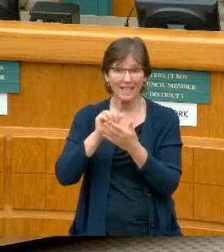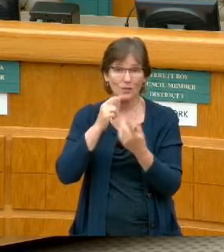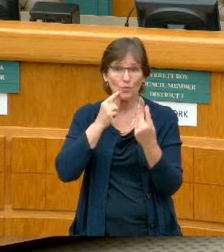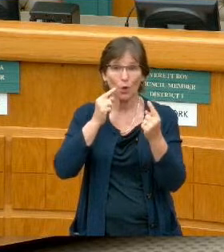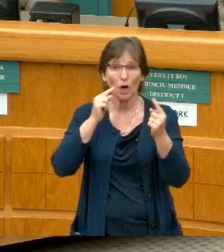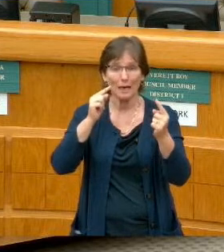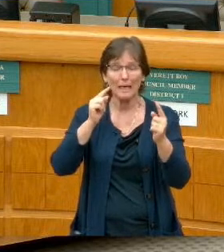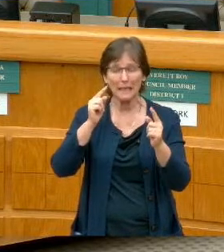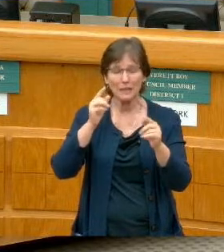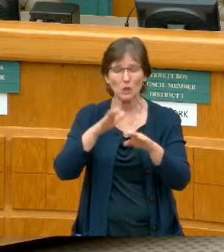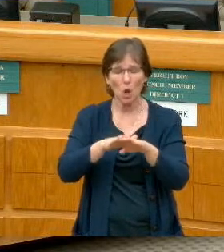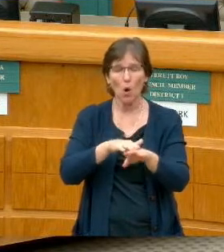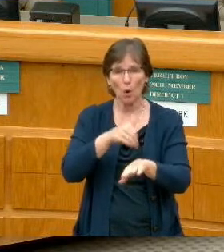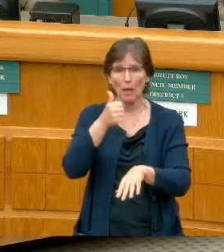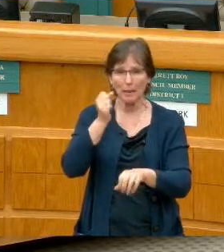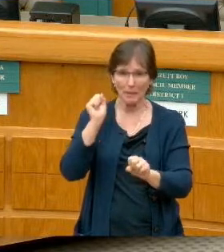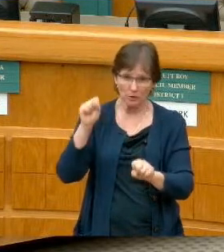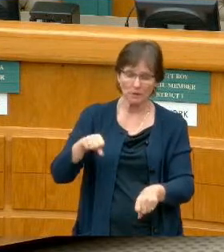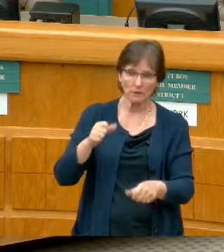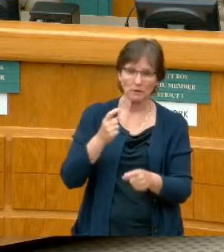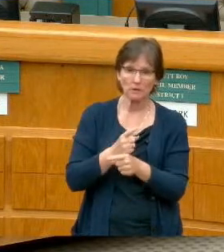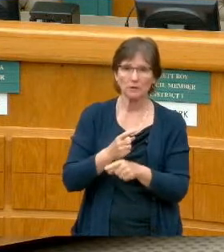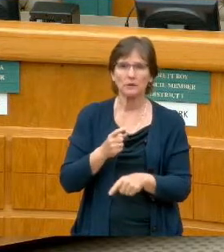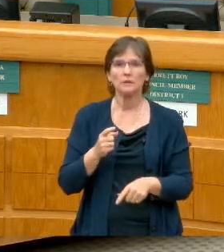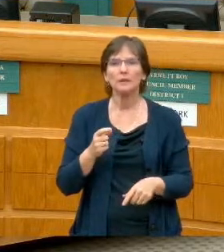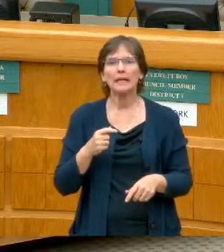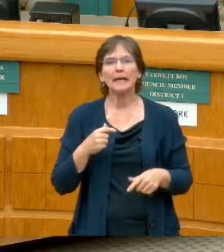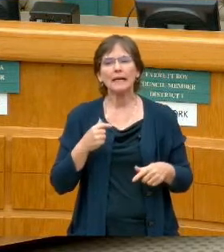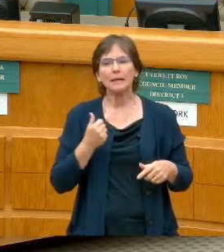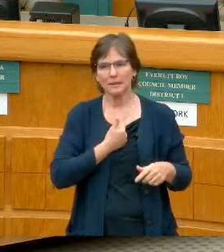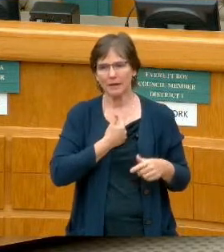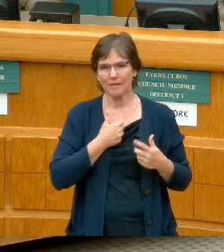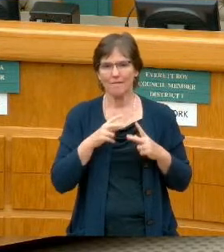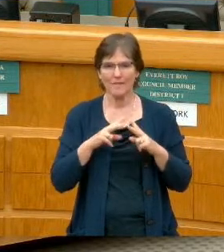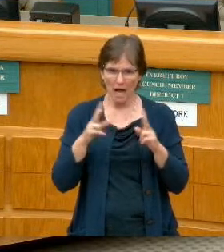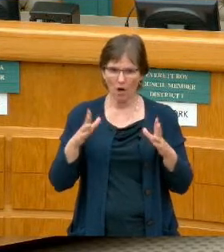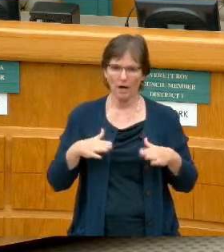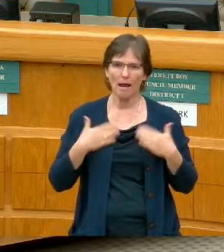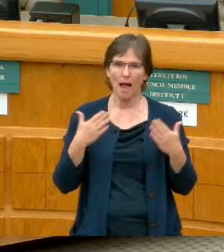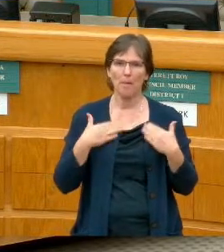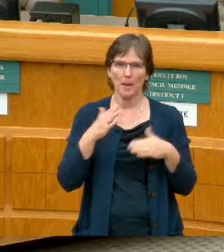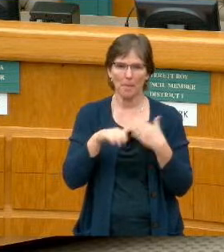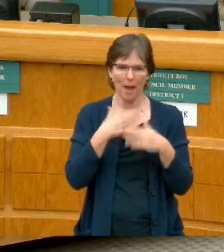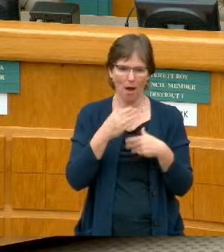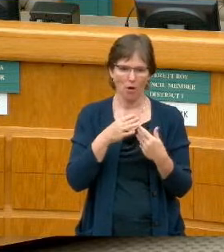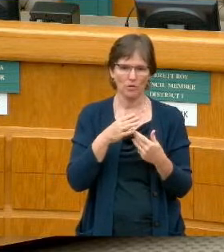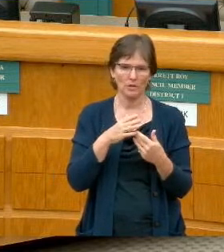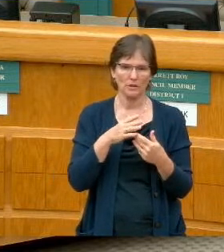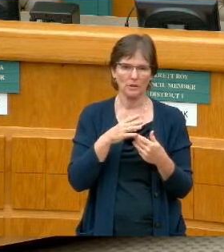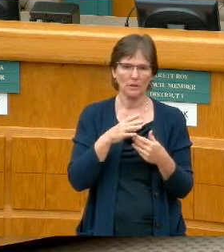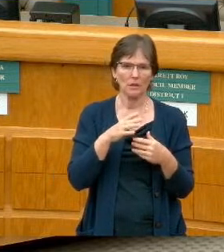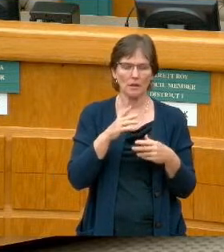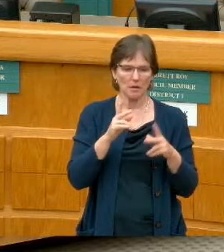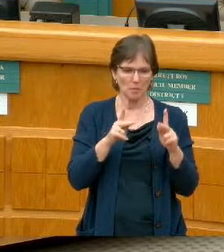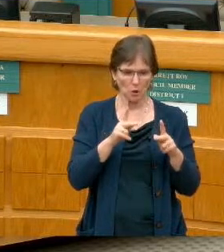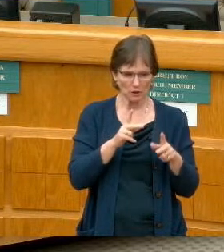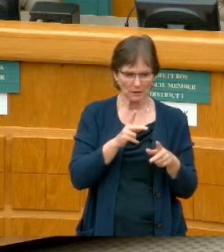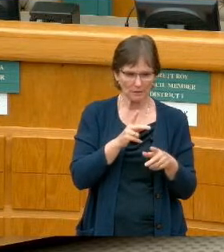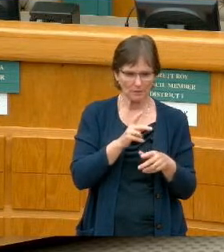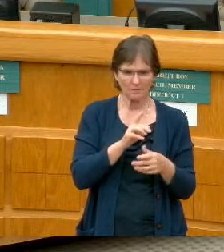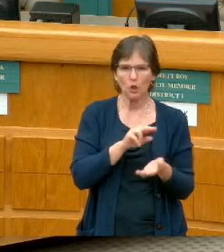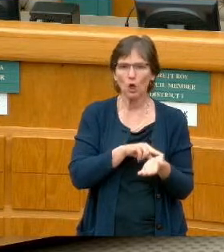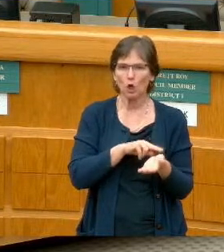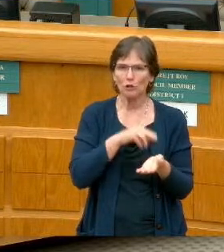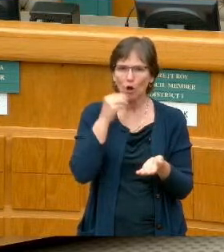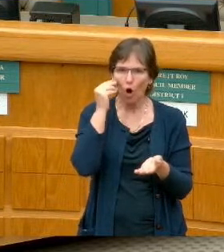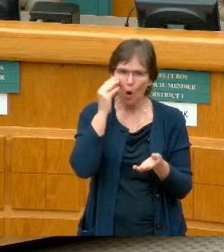So I'm, very happy, as I said, about the care facilities and the new rules so that families